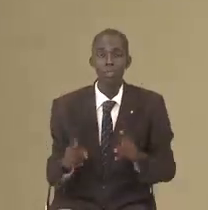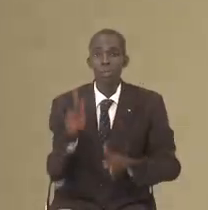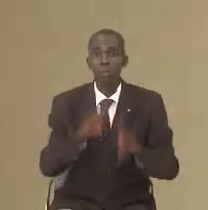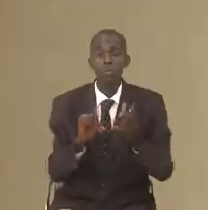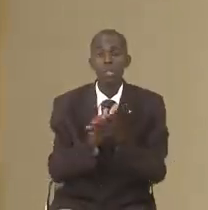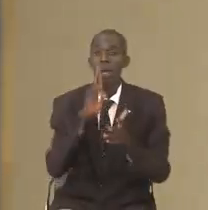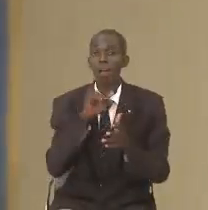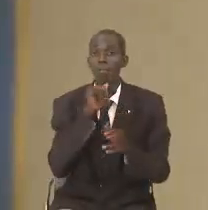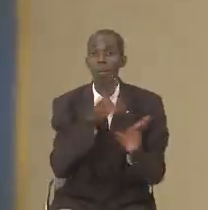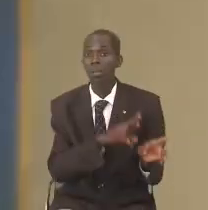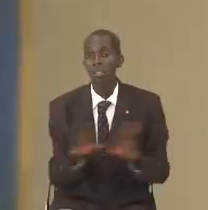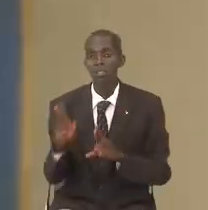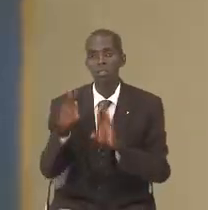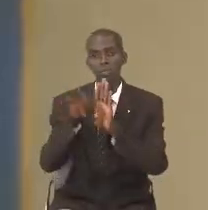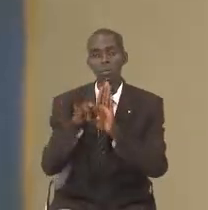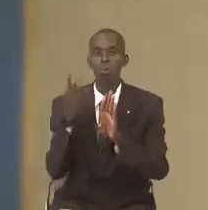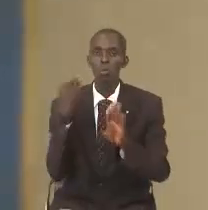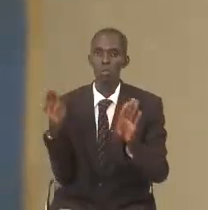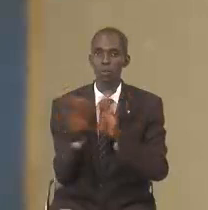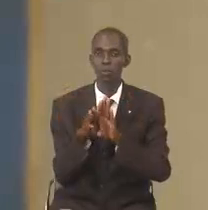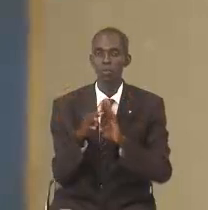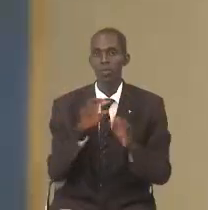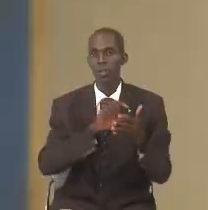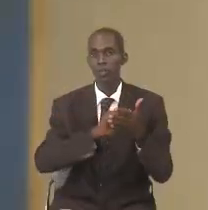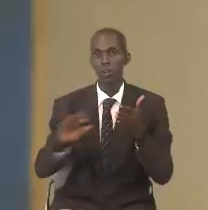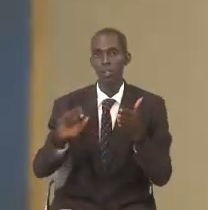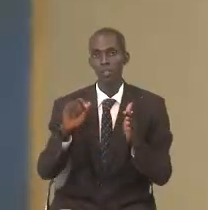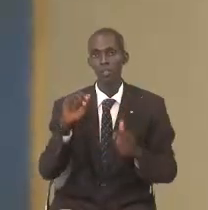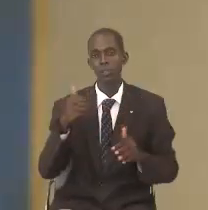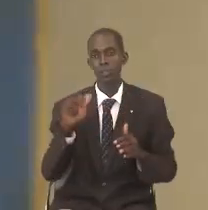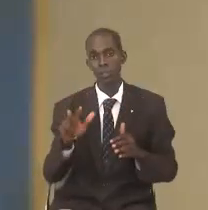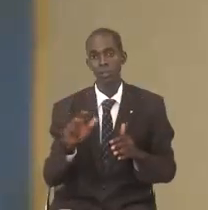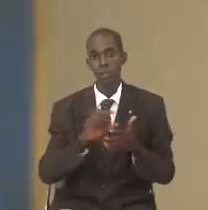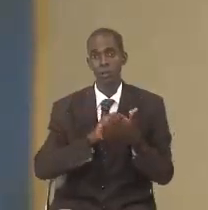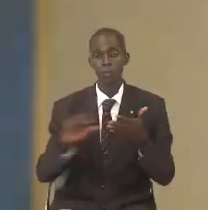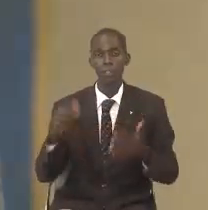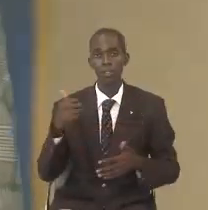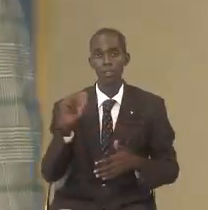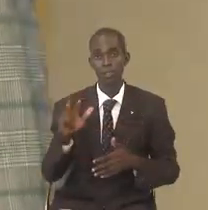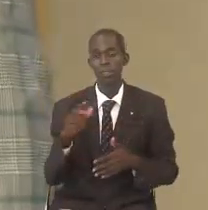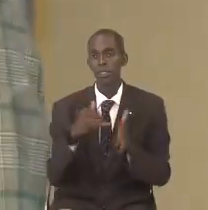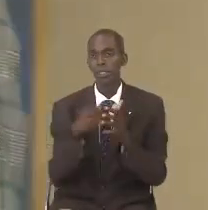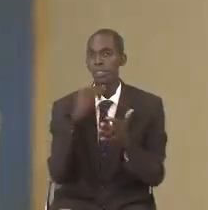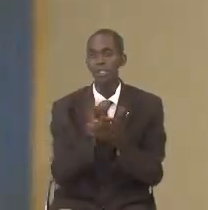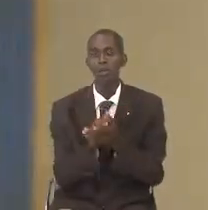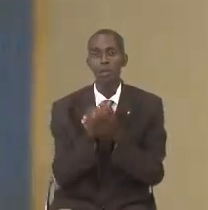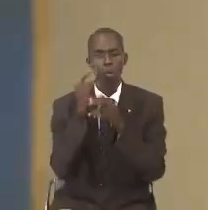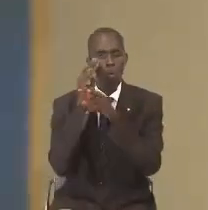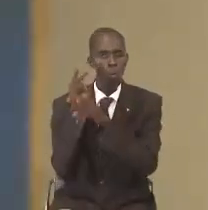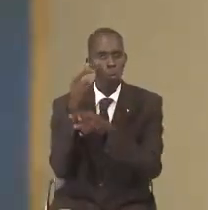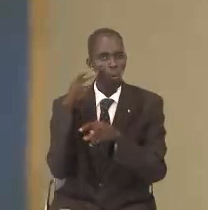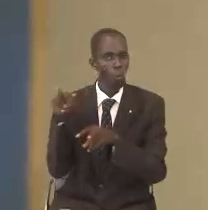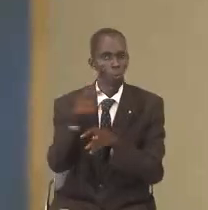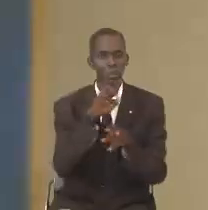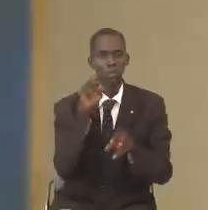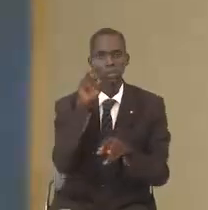door was shut. Look at verse 13. In verse 13, it says, watch ye therefore,